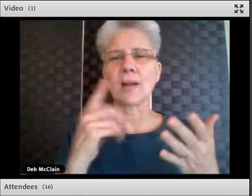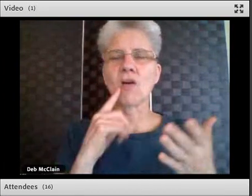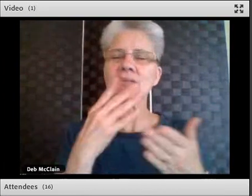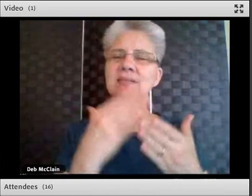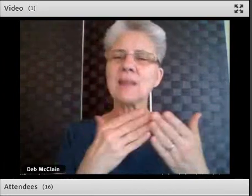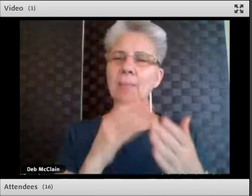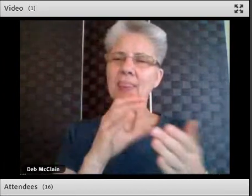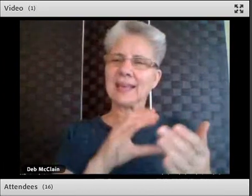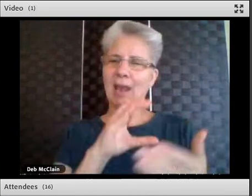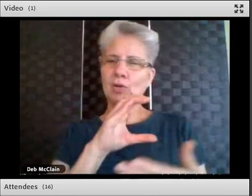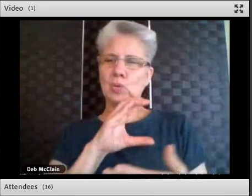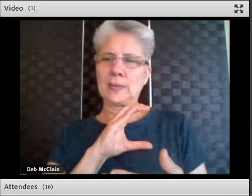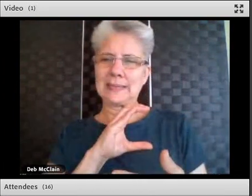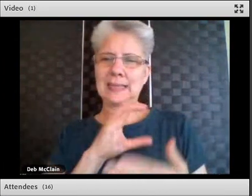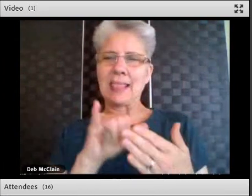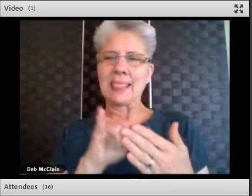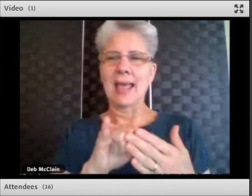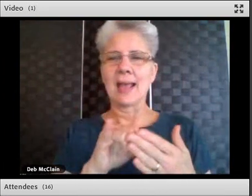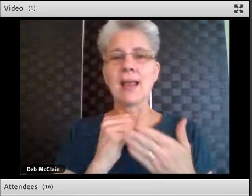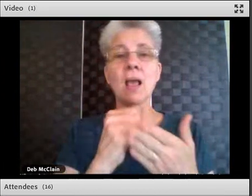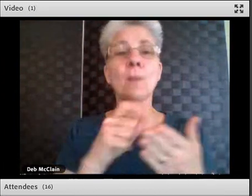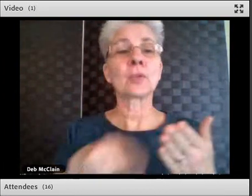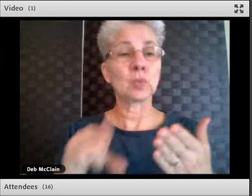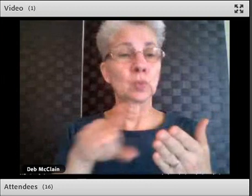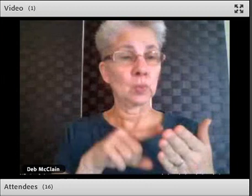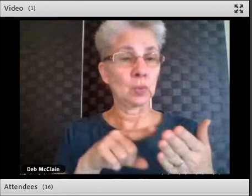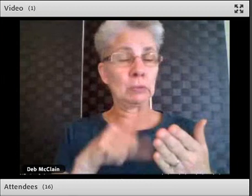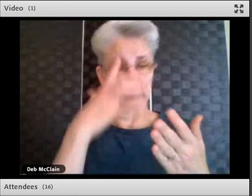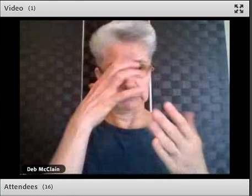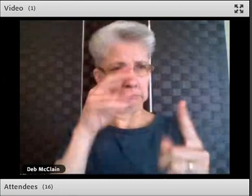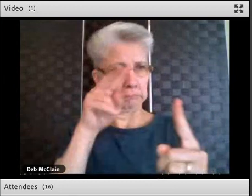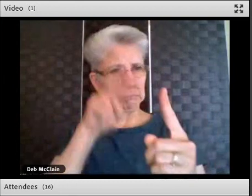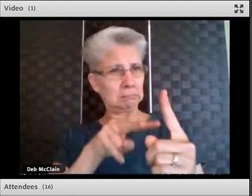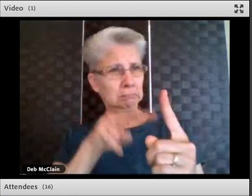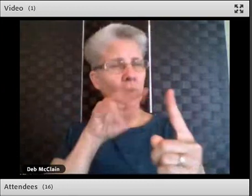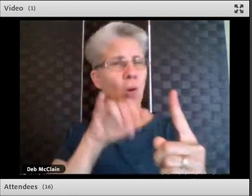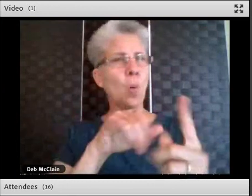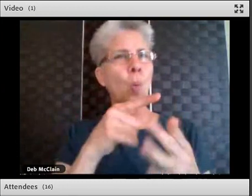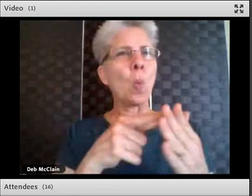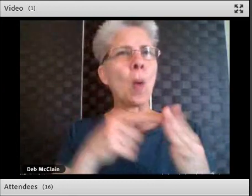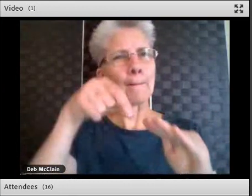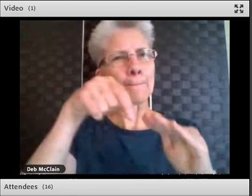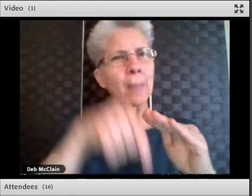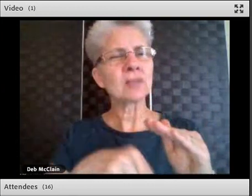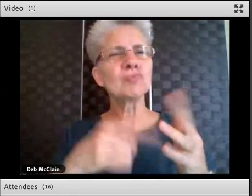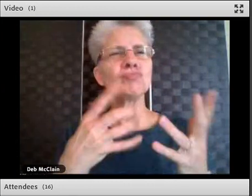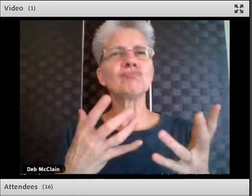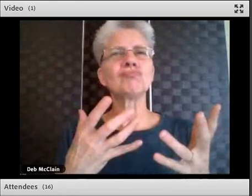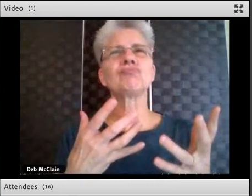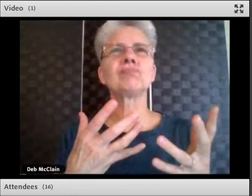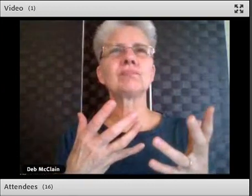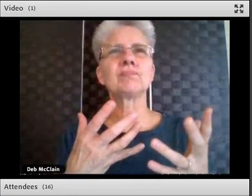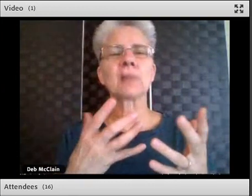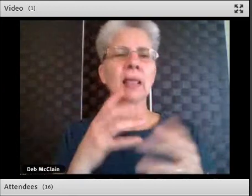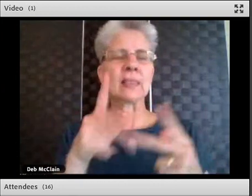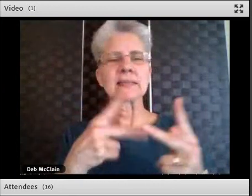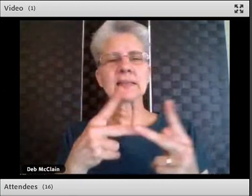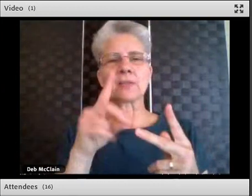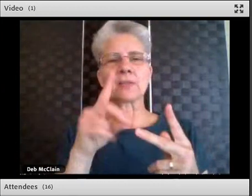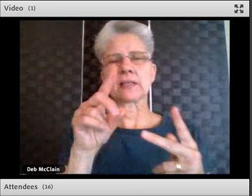the characteristics that will help you determine to what extent these types